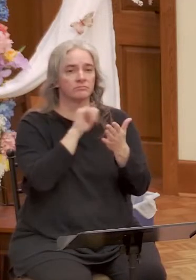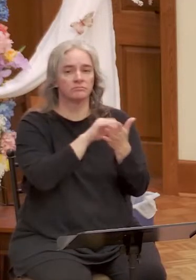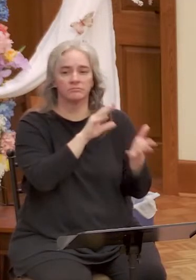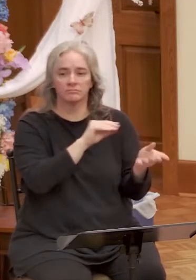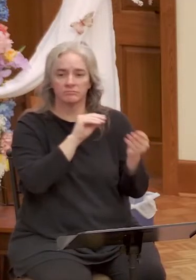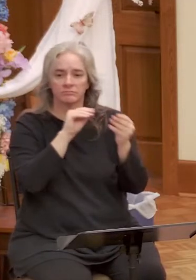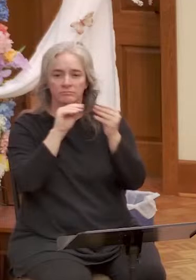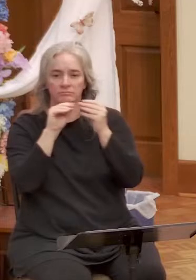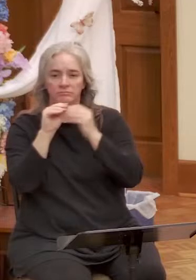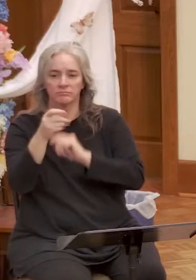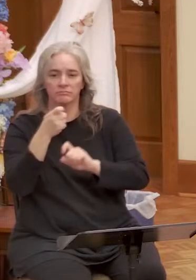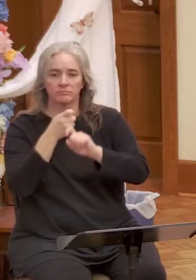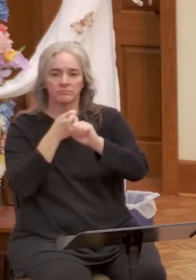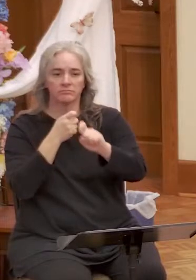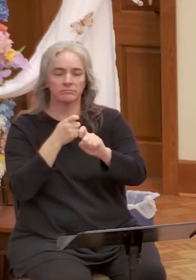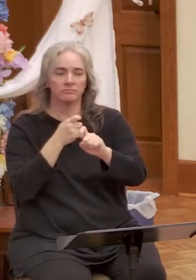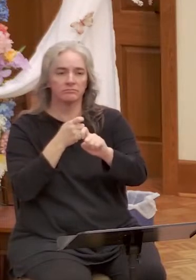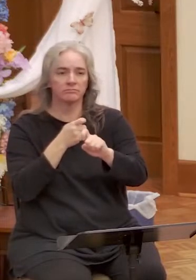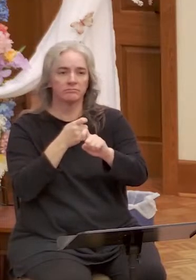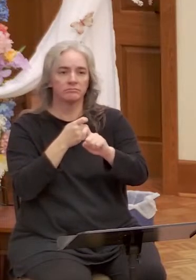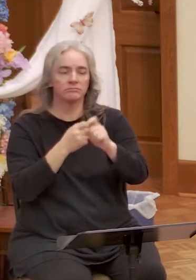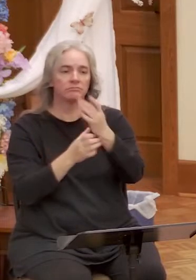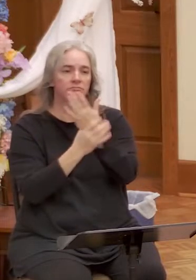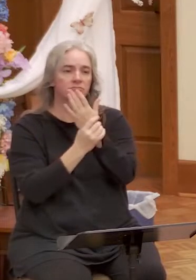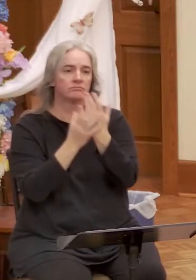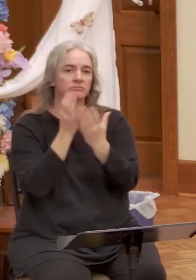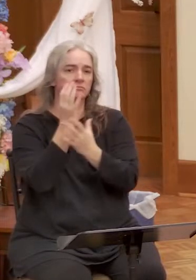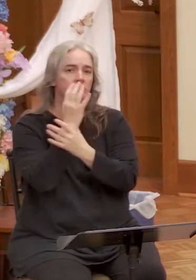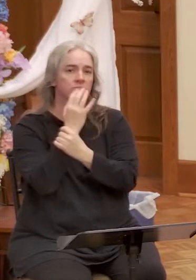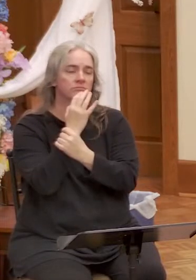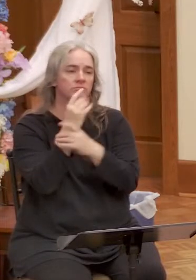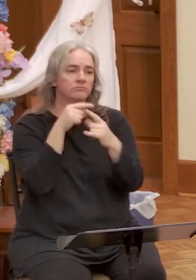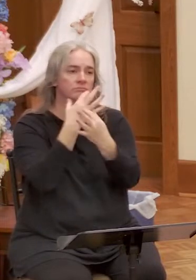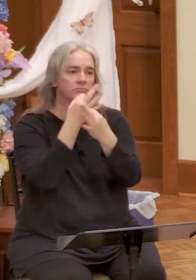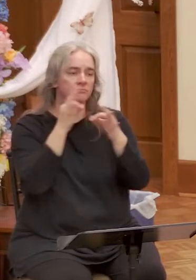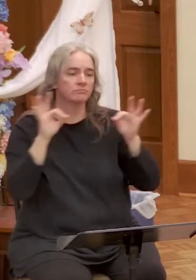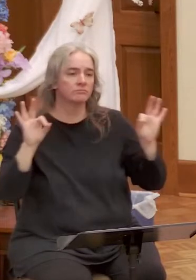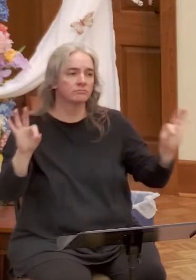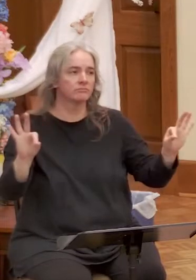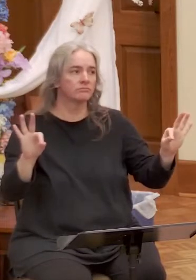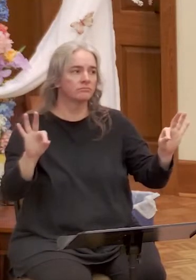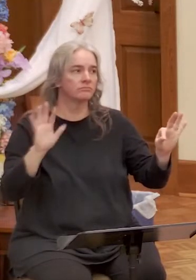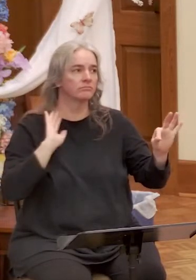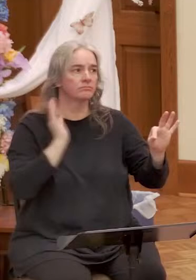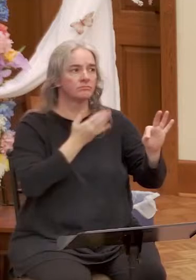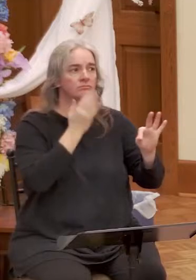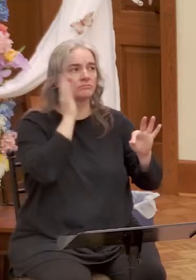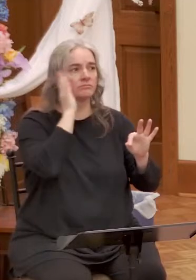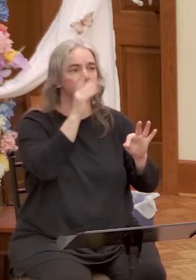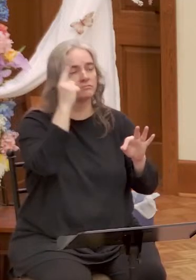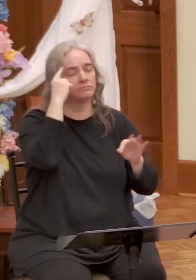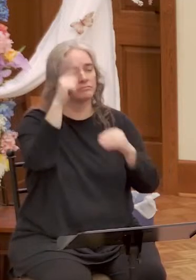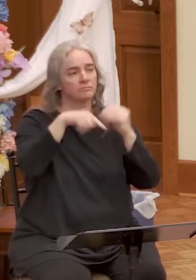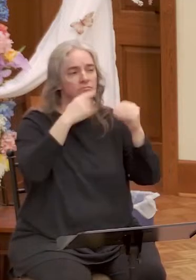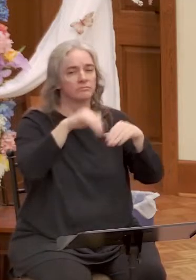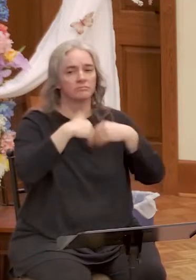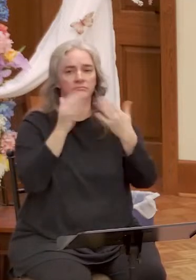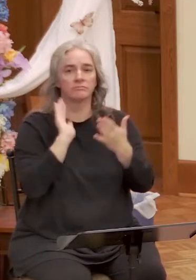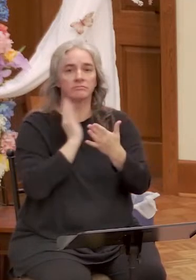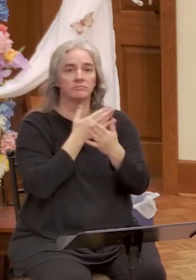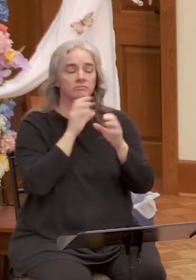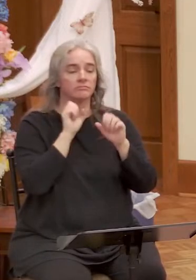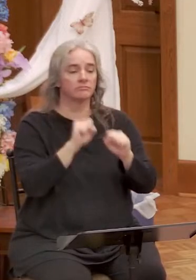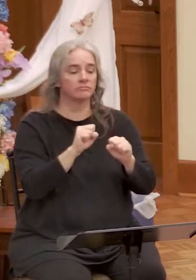moves from chains to freedom. We will reflect on how we can take steps into freedom